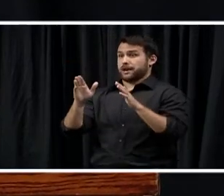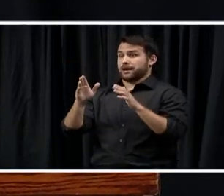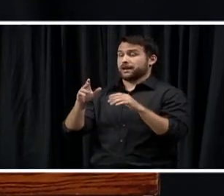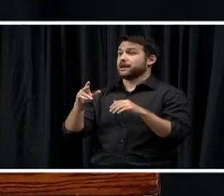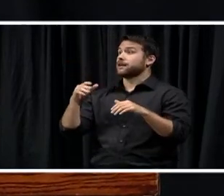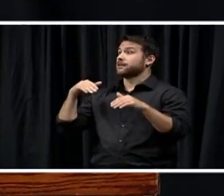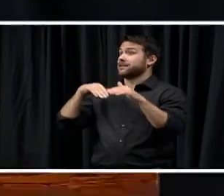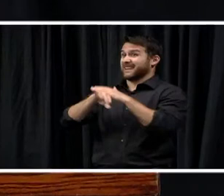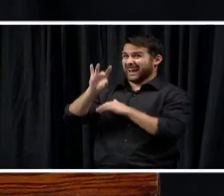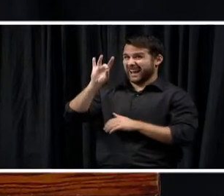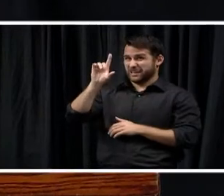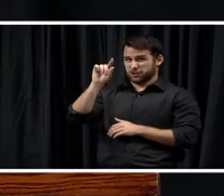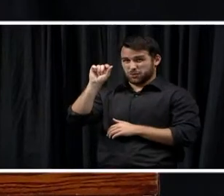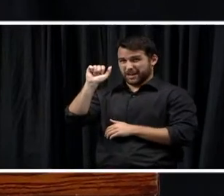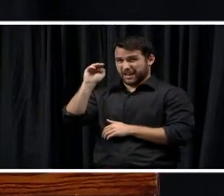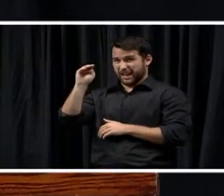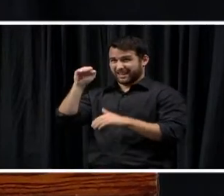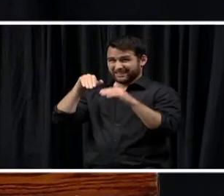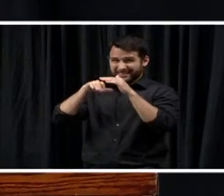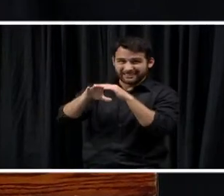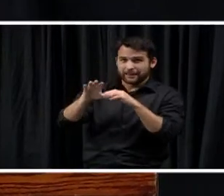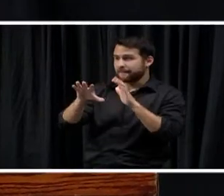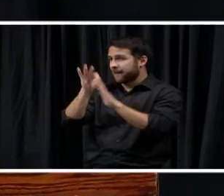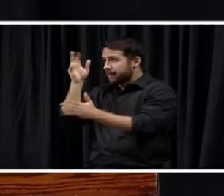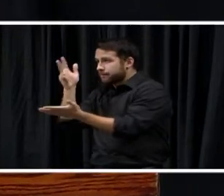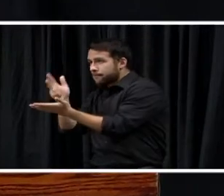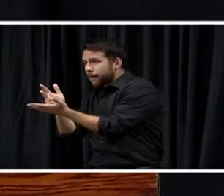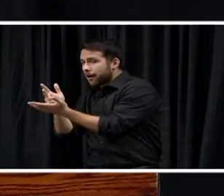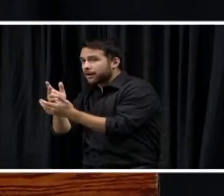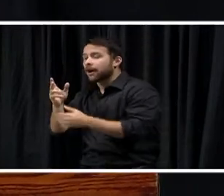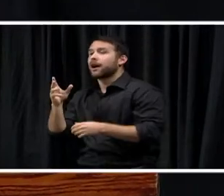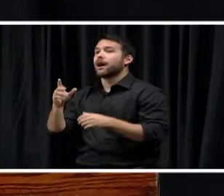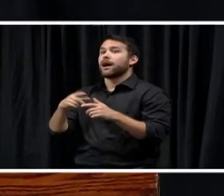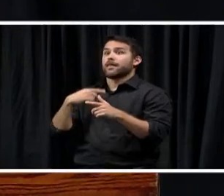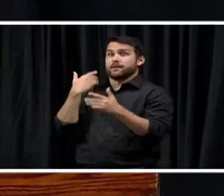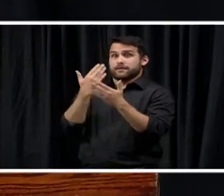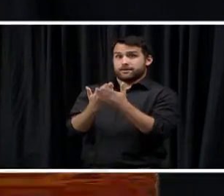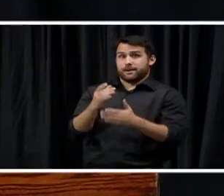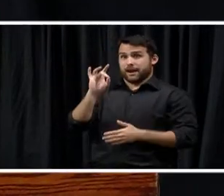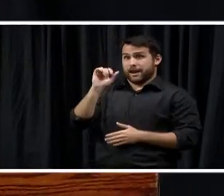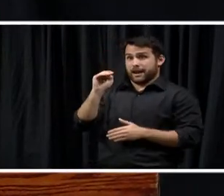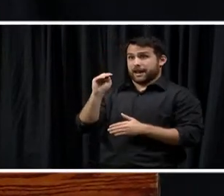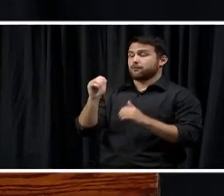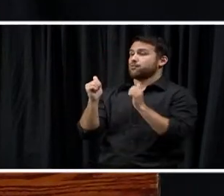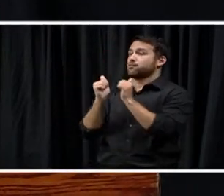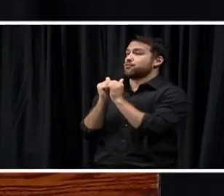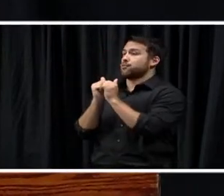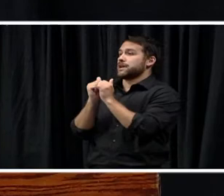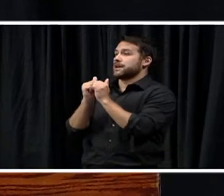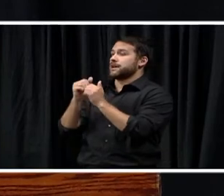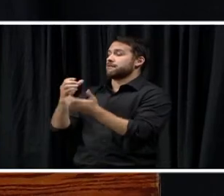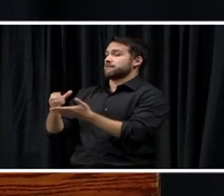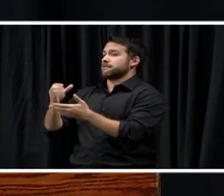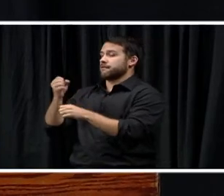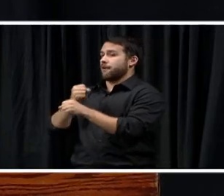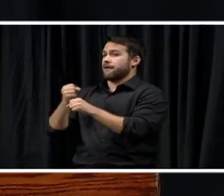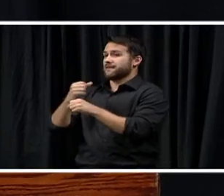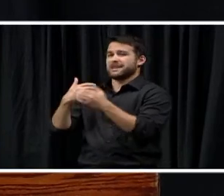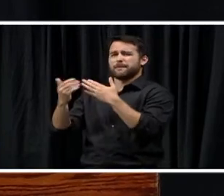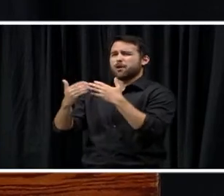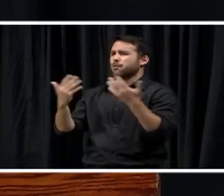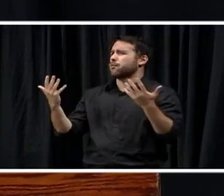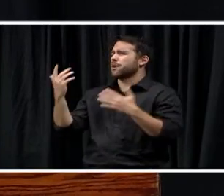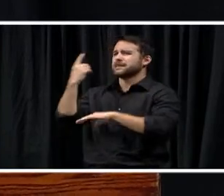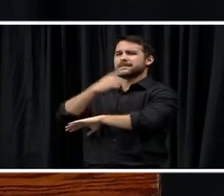at 8:20, fighting tooth and nail to get a parking spot, or fully refreshed at 8 a.m. sharp with a coffee in hand. No matter what kind of day it was,